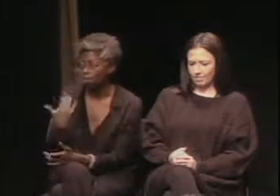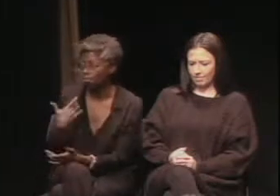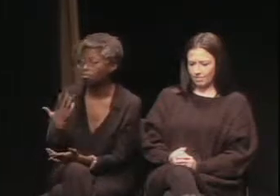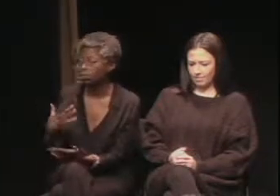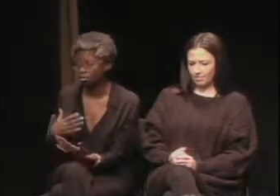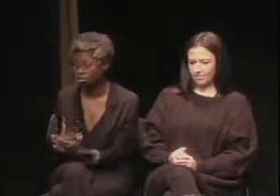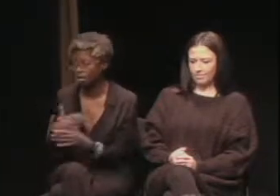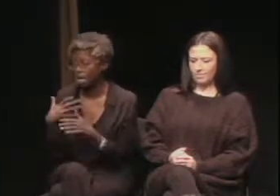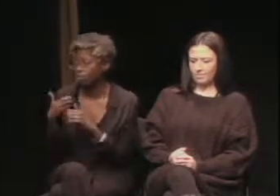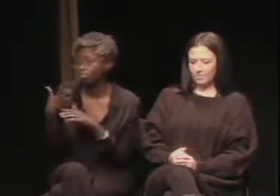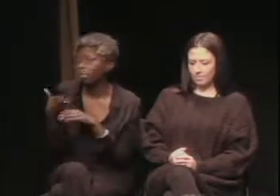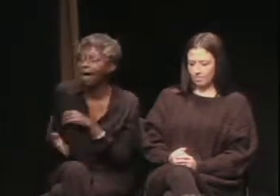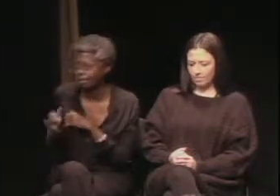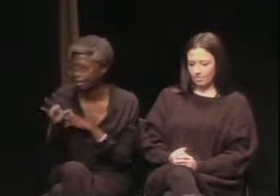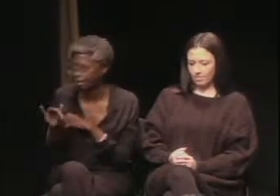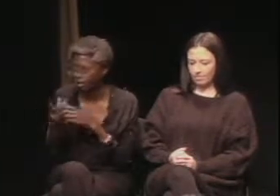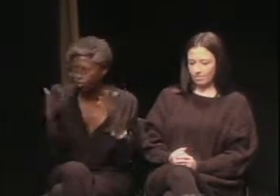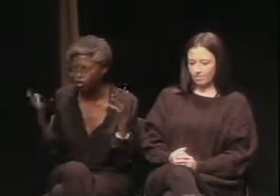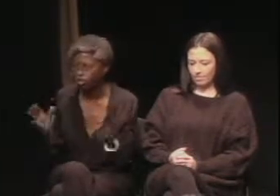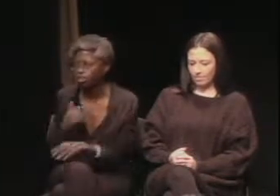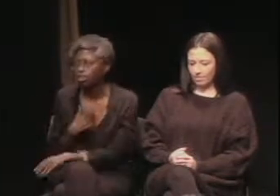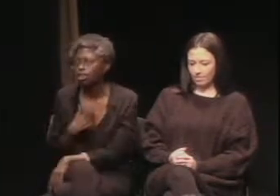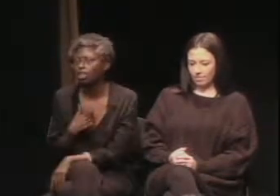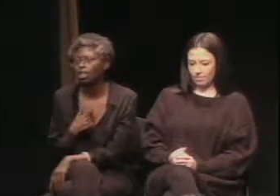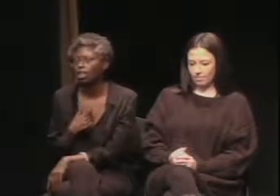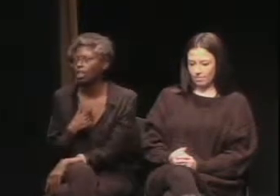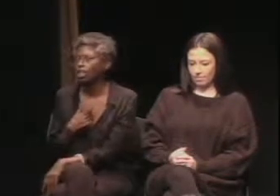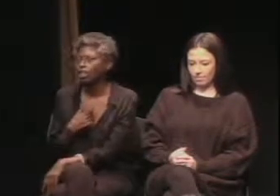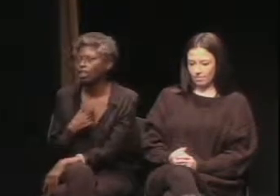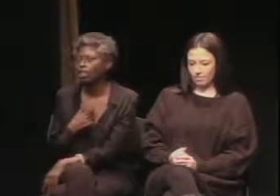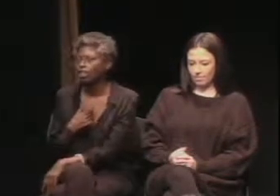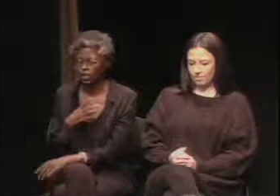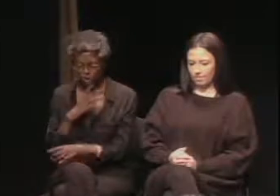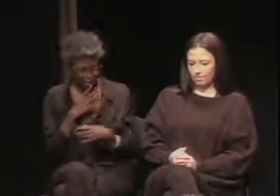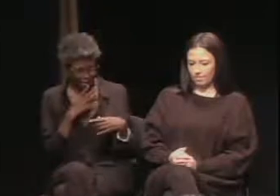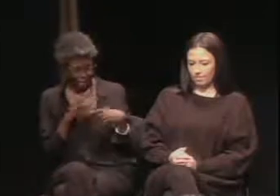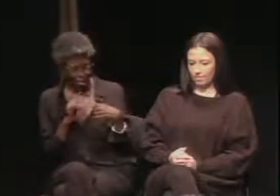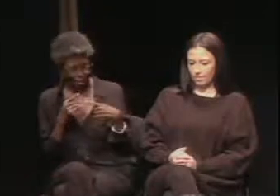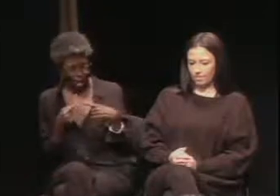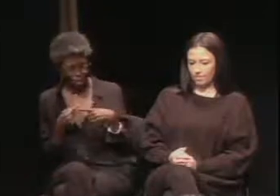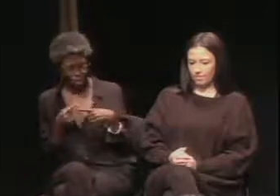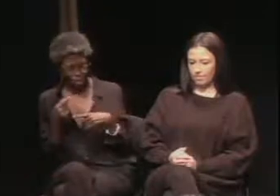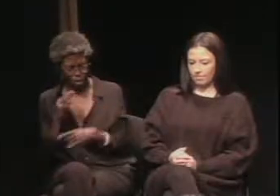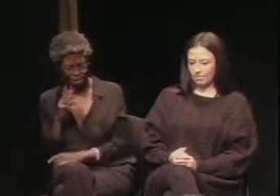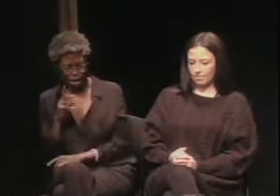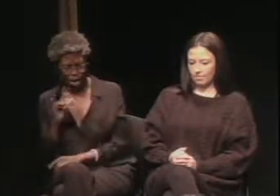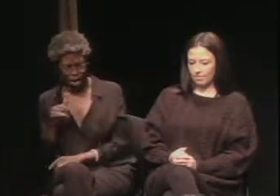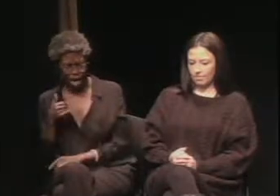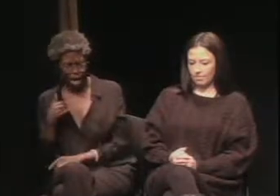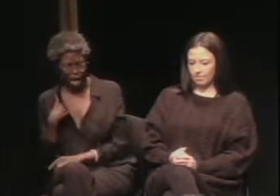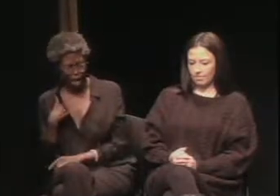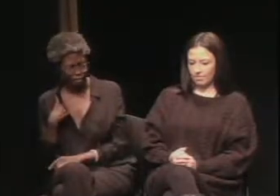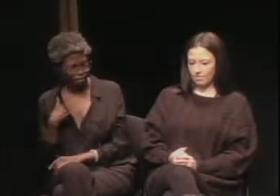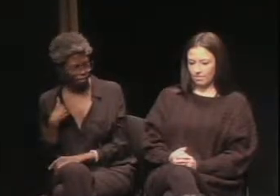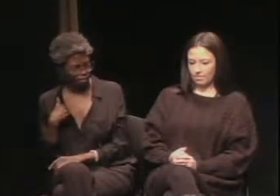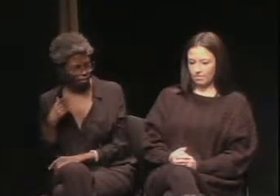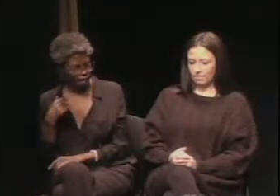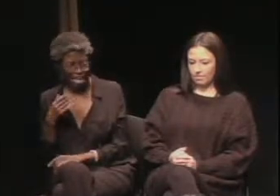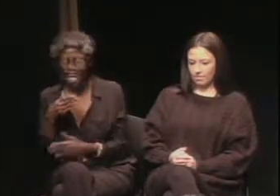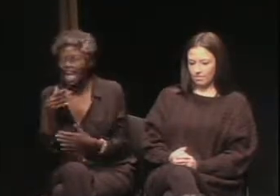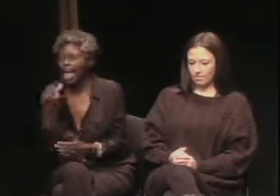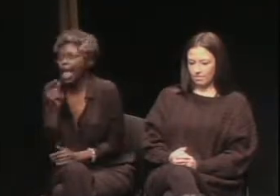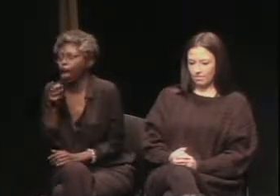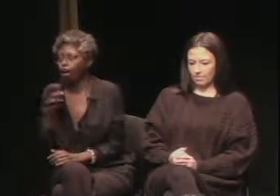Yeah. And you know, again, I didn't. You said that about Maya. Yeah. It's like I had air to breathe.